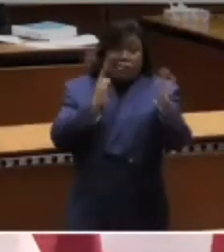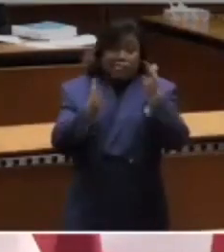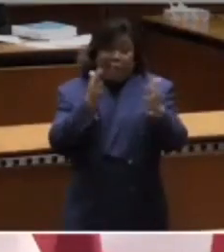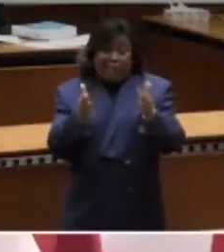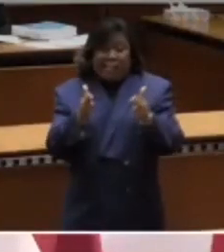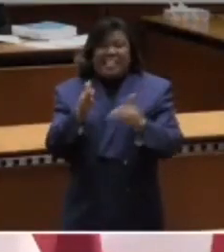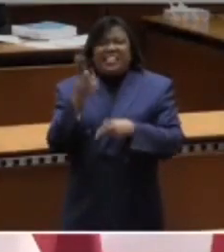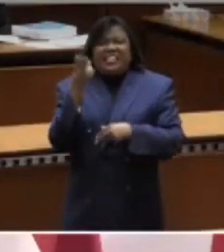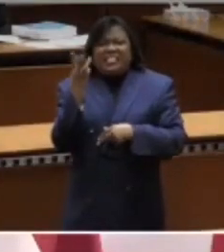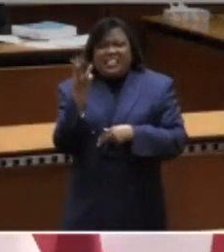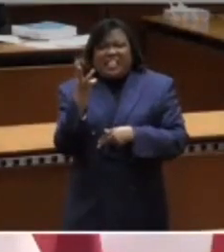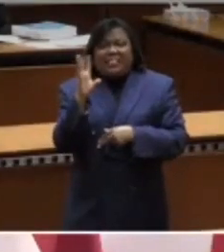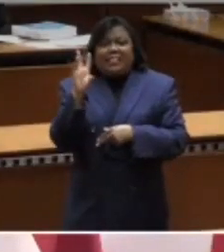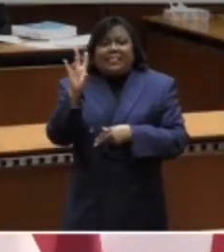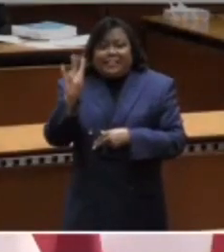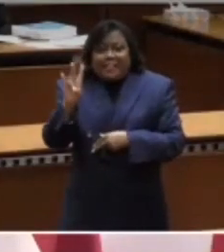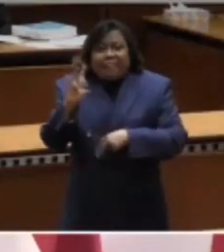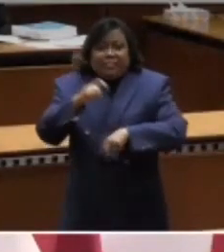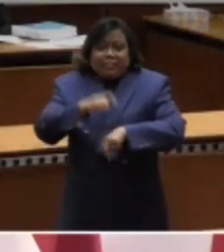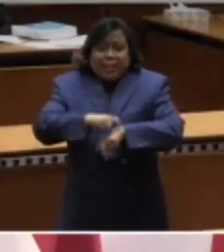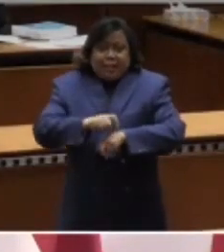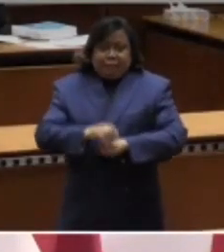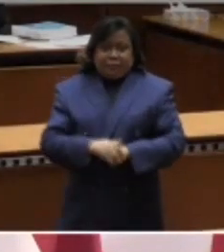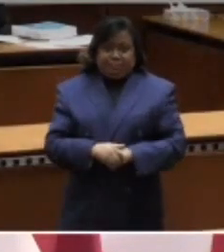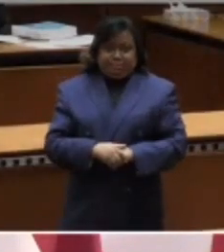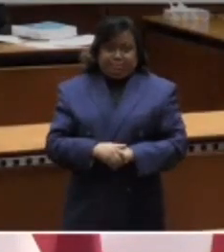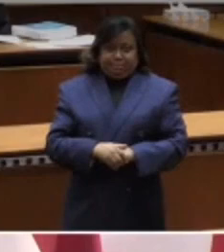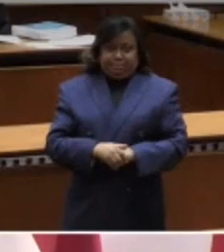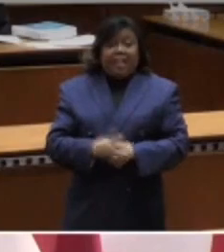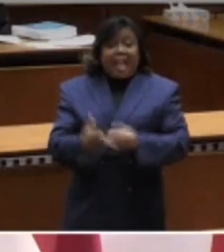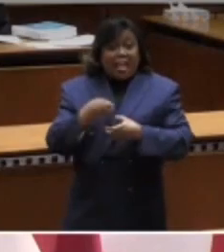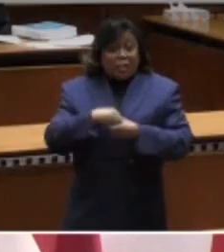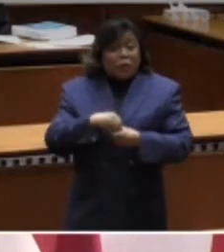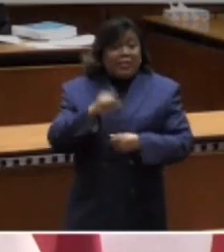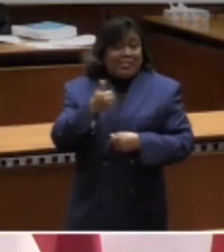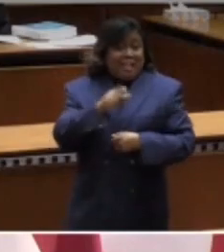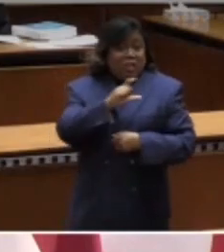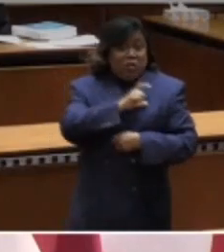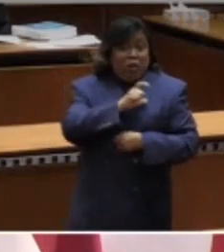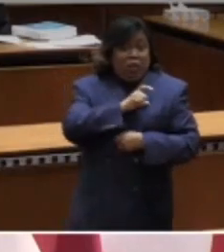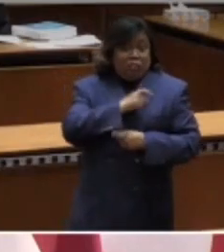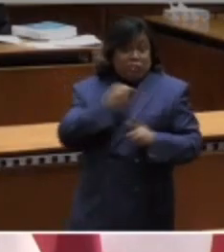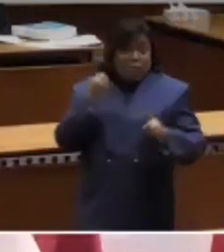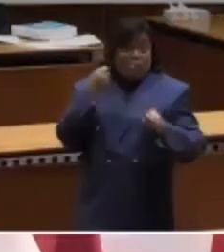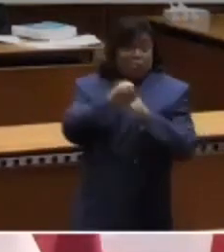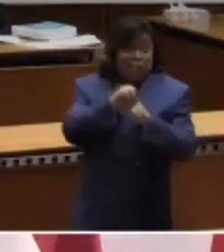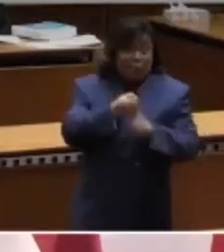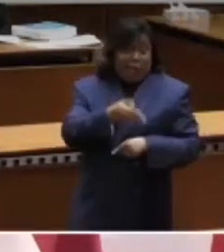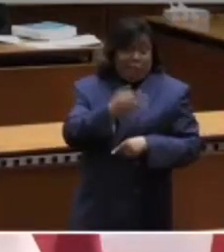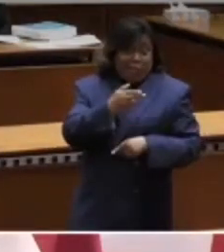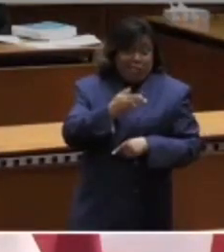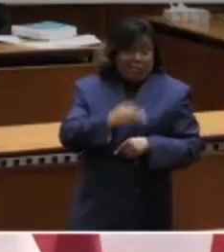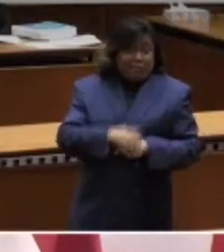now 67 times, including 10 officers struck by bullets.